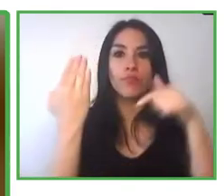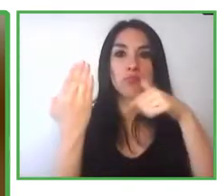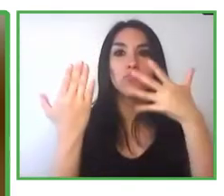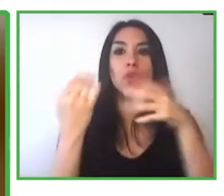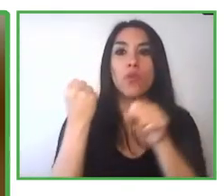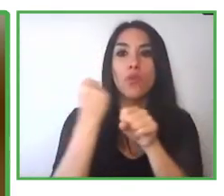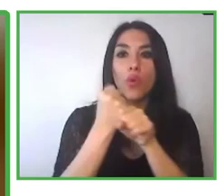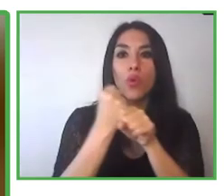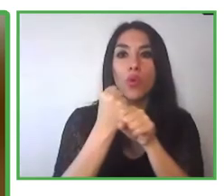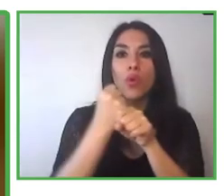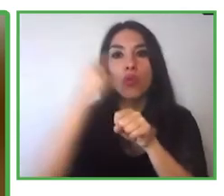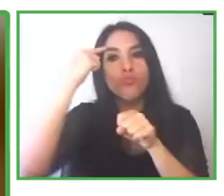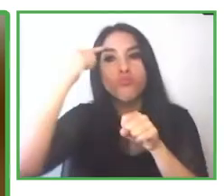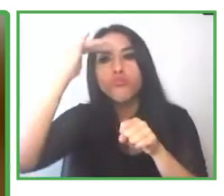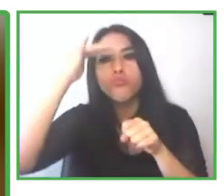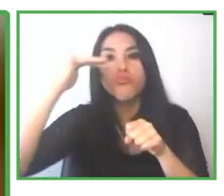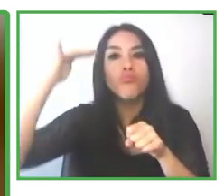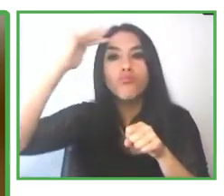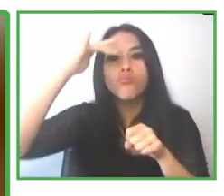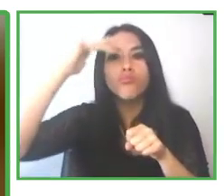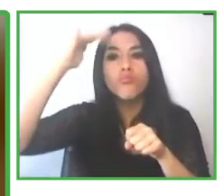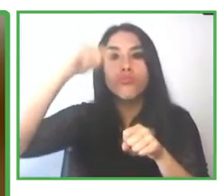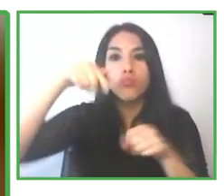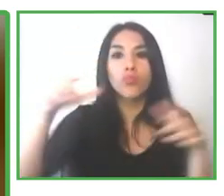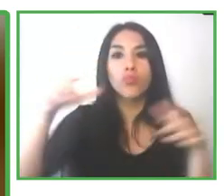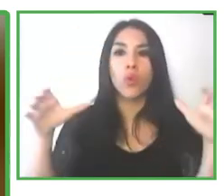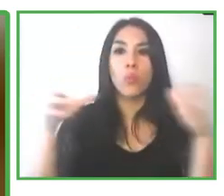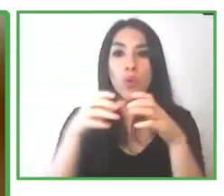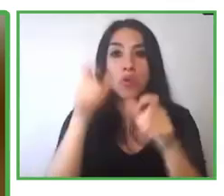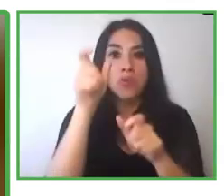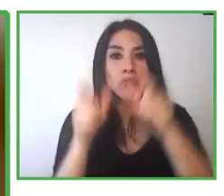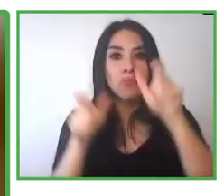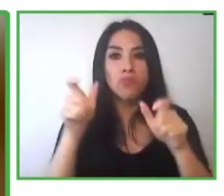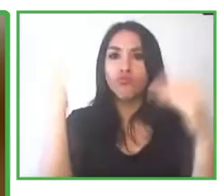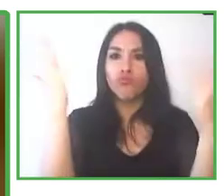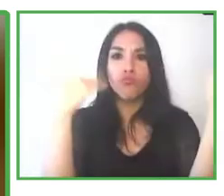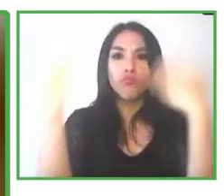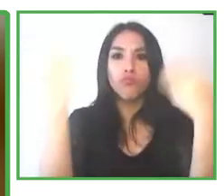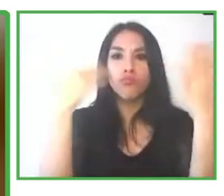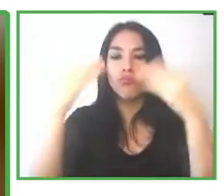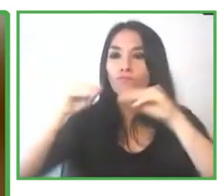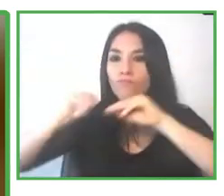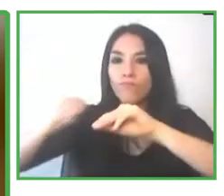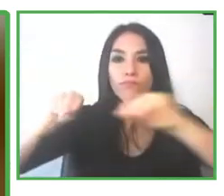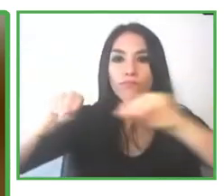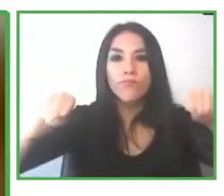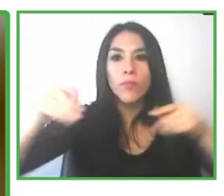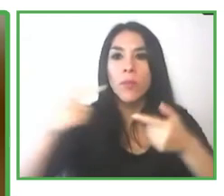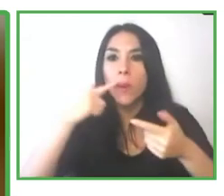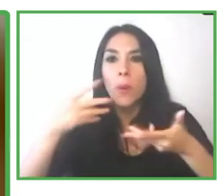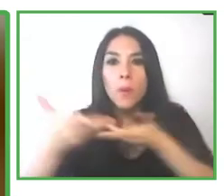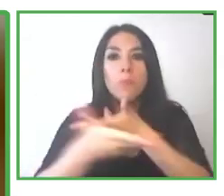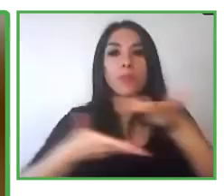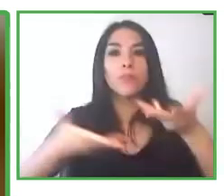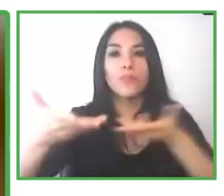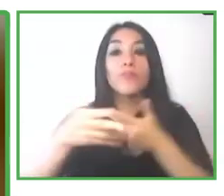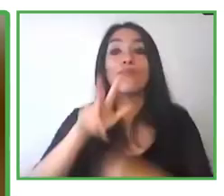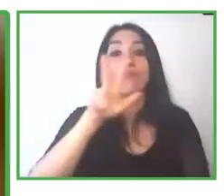to the workplaces and trains a group of people so they are able to